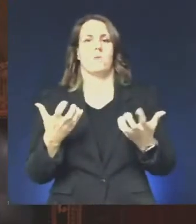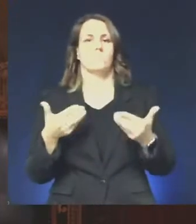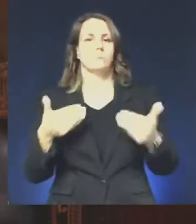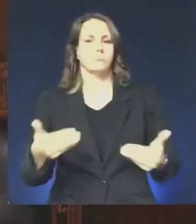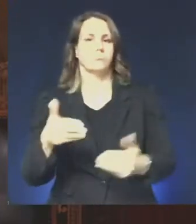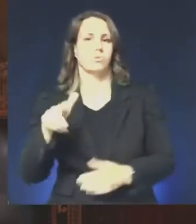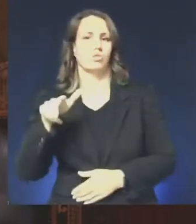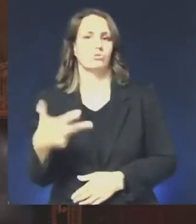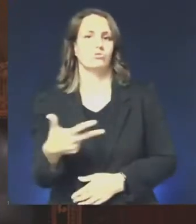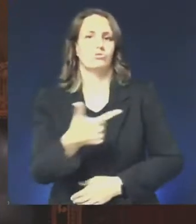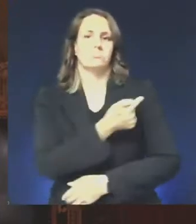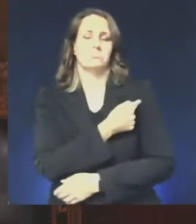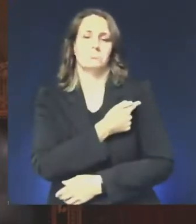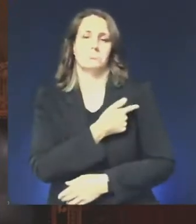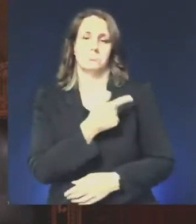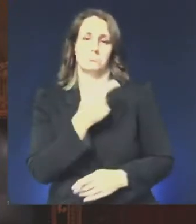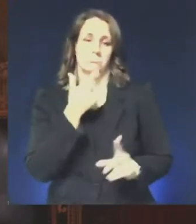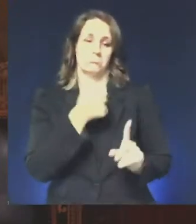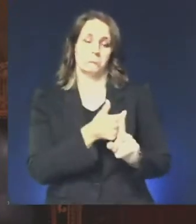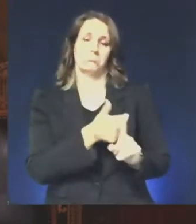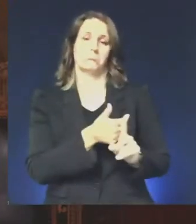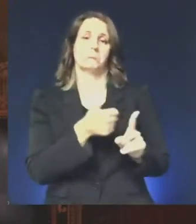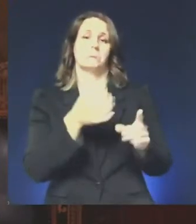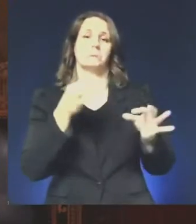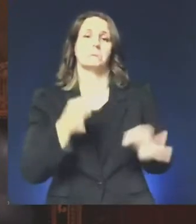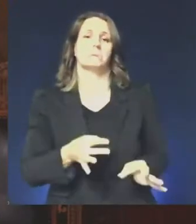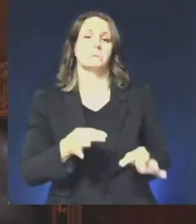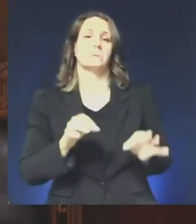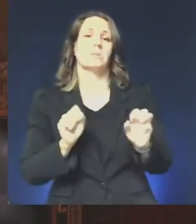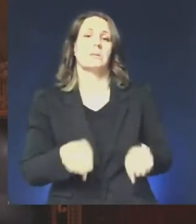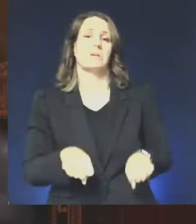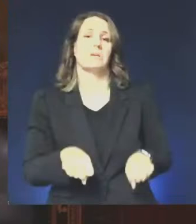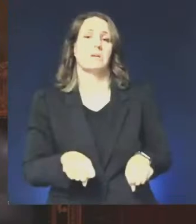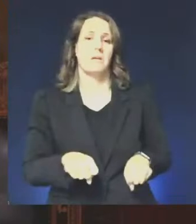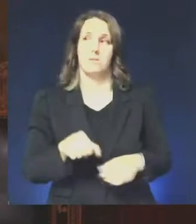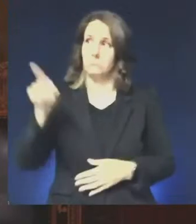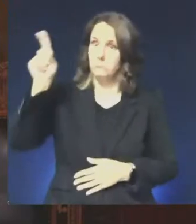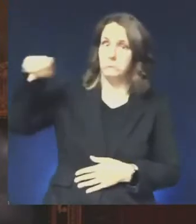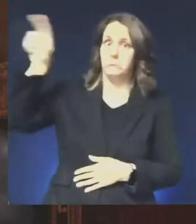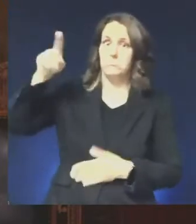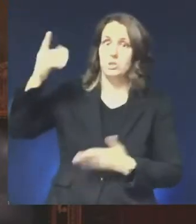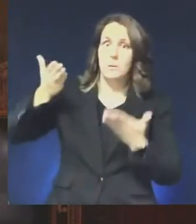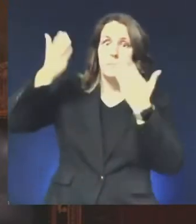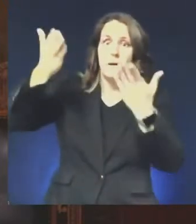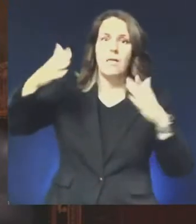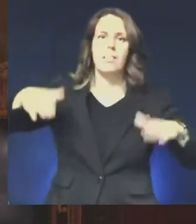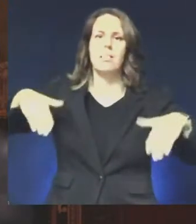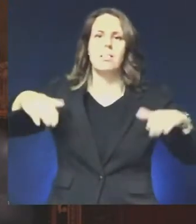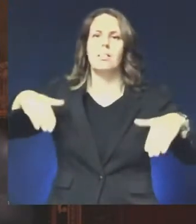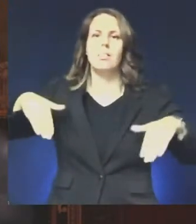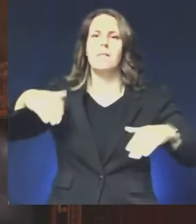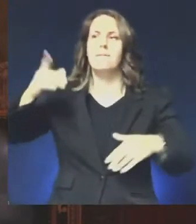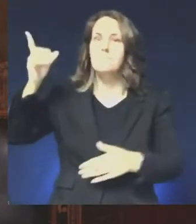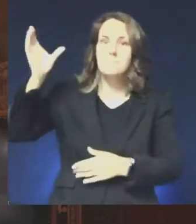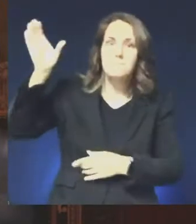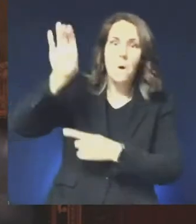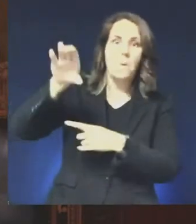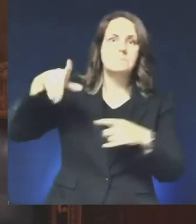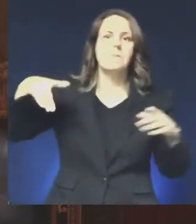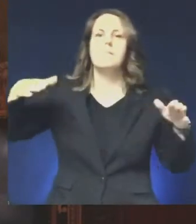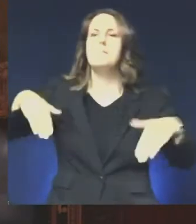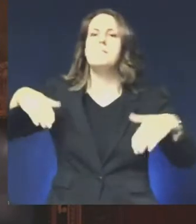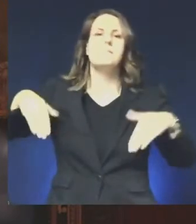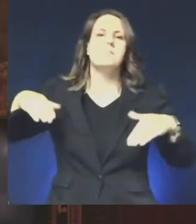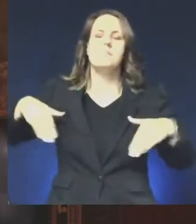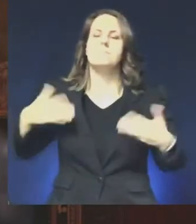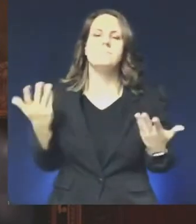and regulations are that until the federal guidance about the vaccine schedules changes, that 2 doses is a